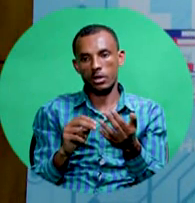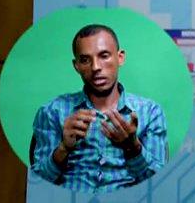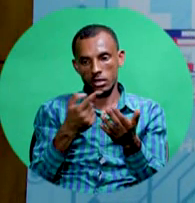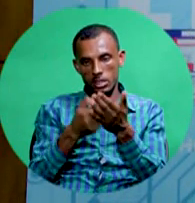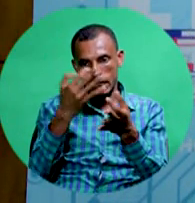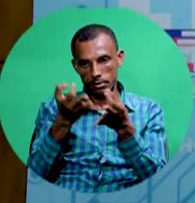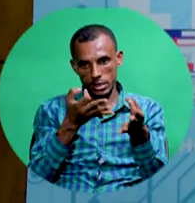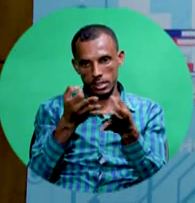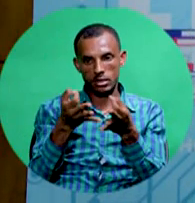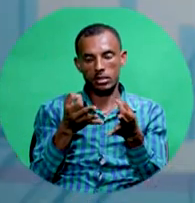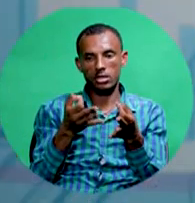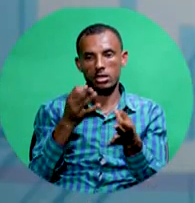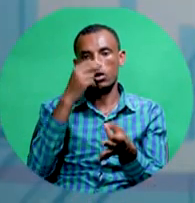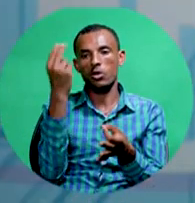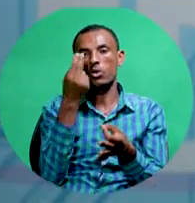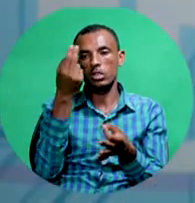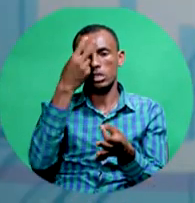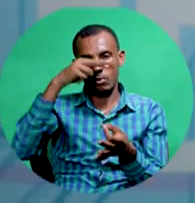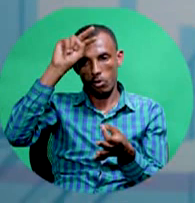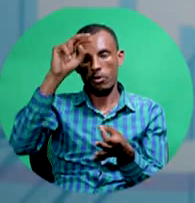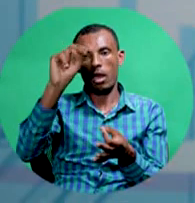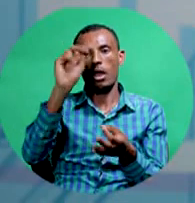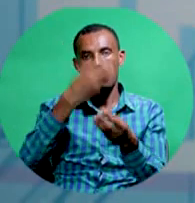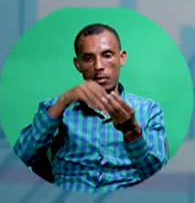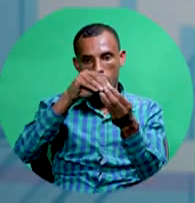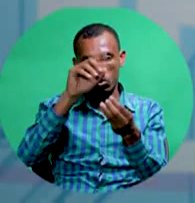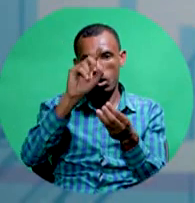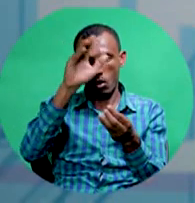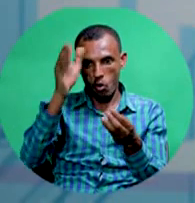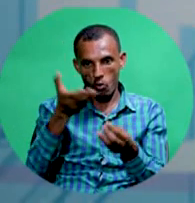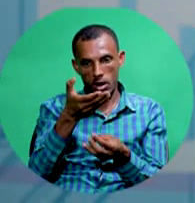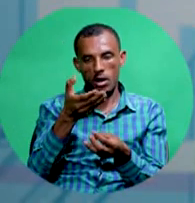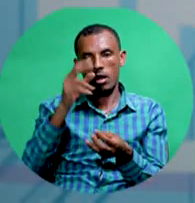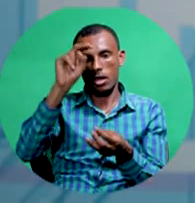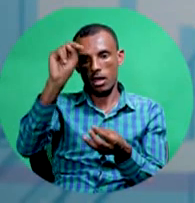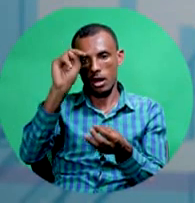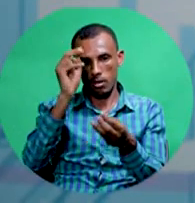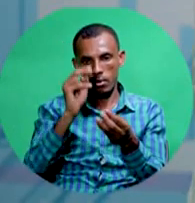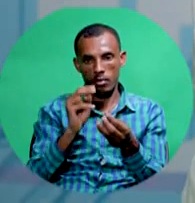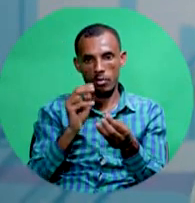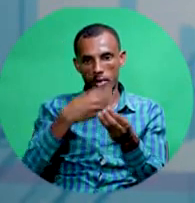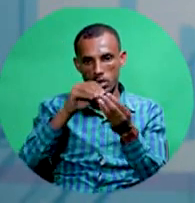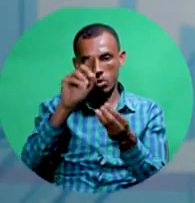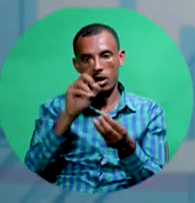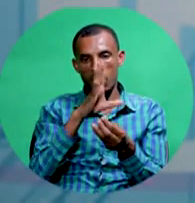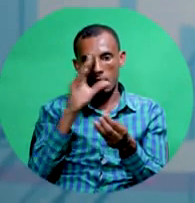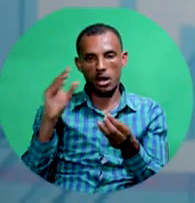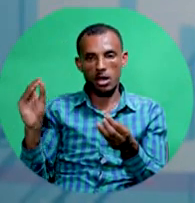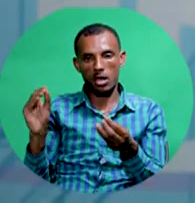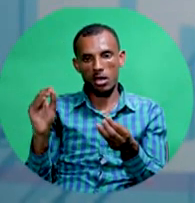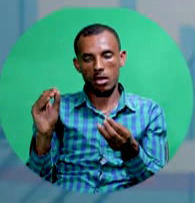this expression, u the power of n plus 1 over n plus 1,